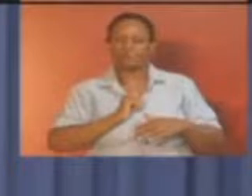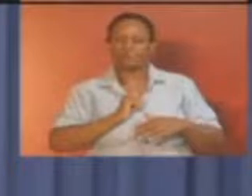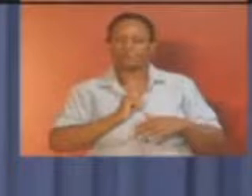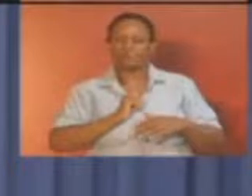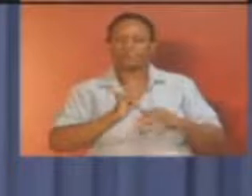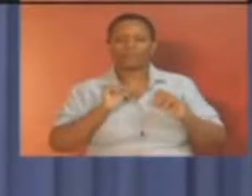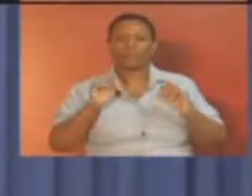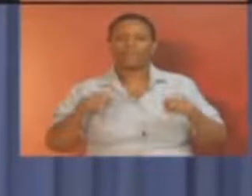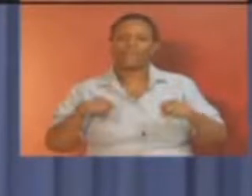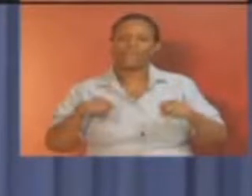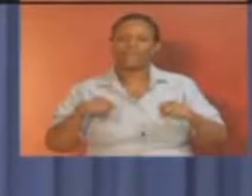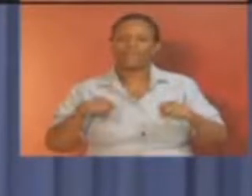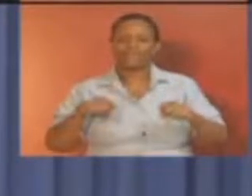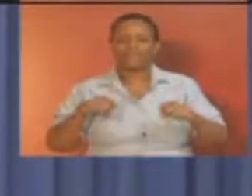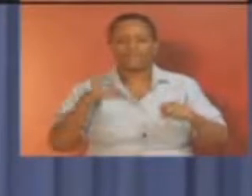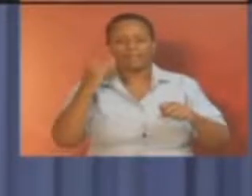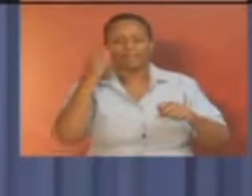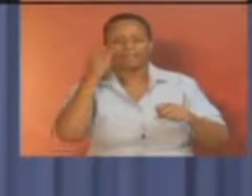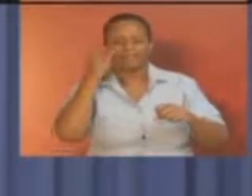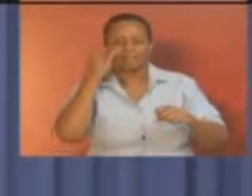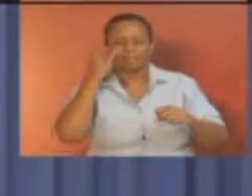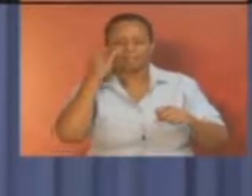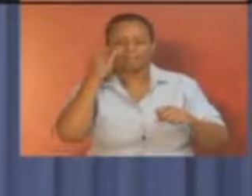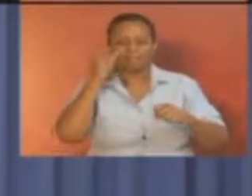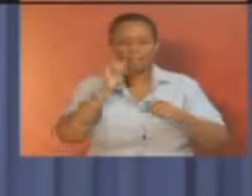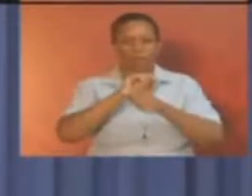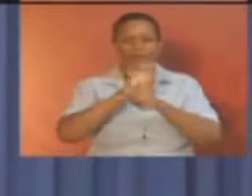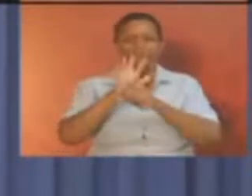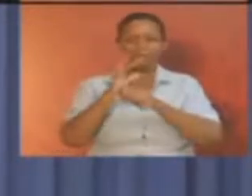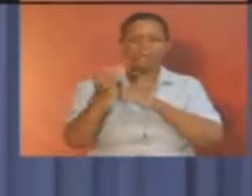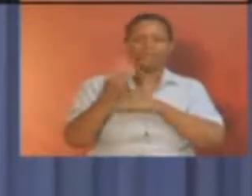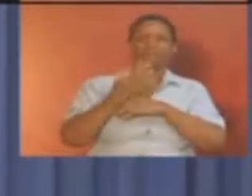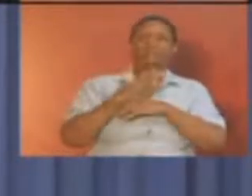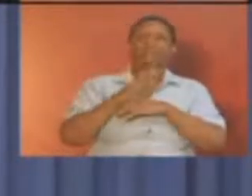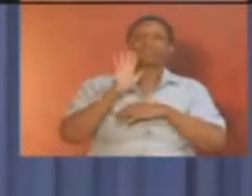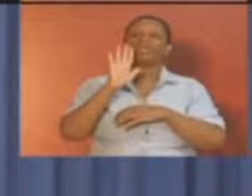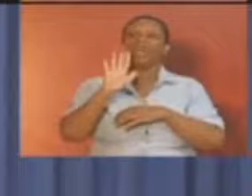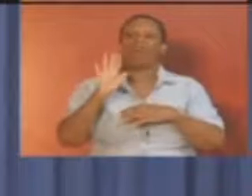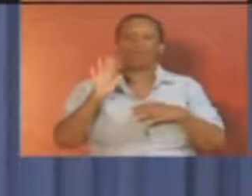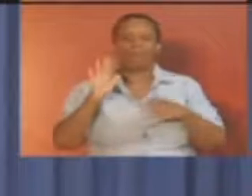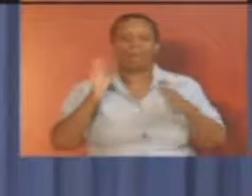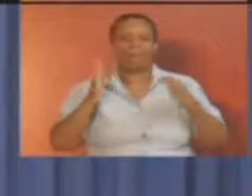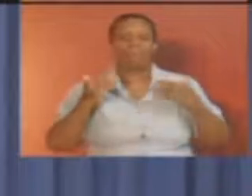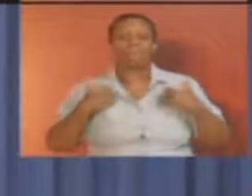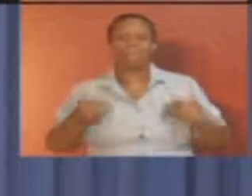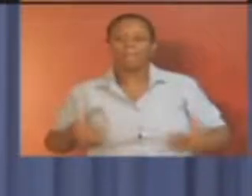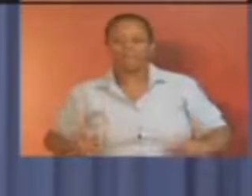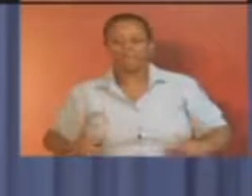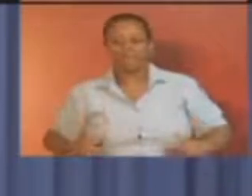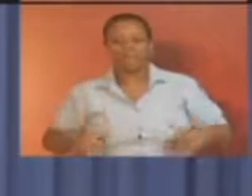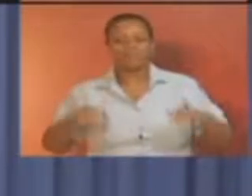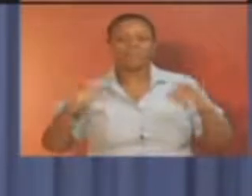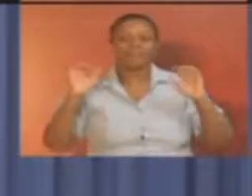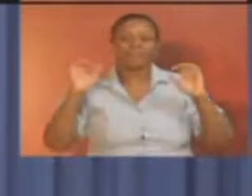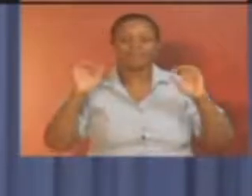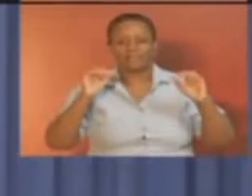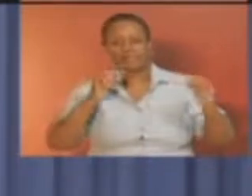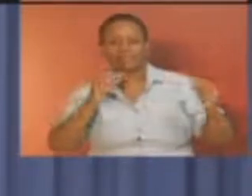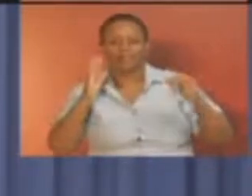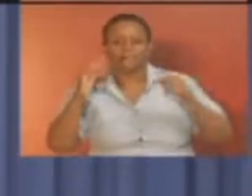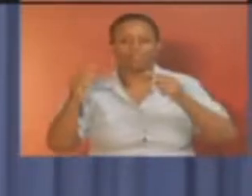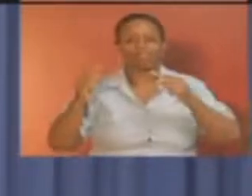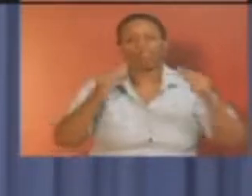the event that you become infected. That's what the vaccine is about. That you don't fall